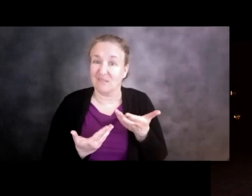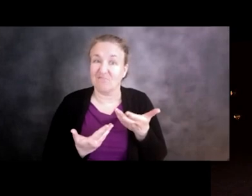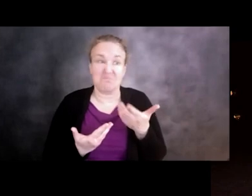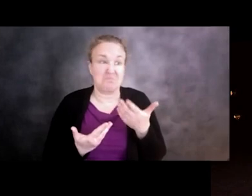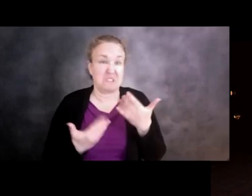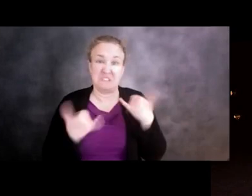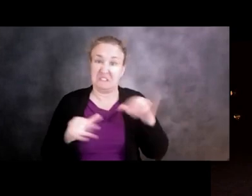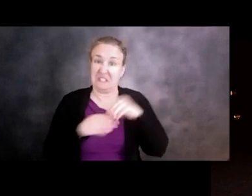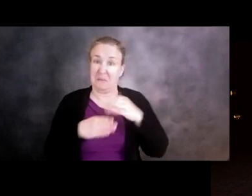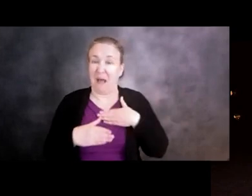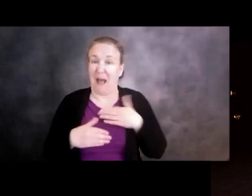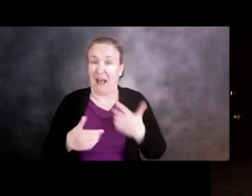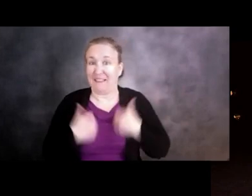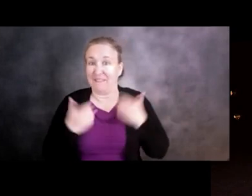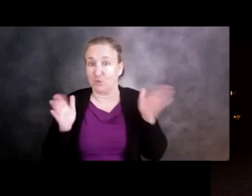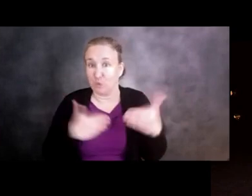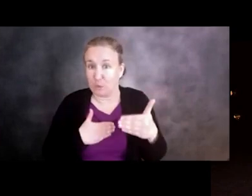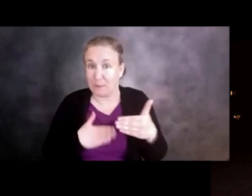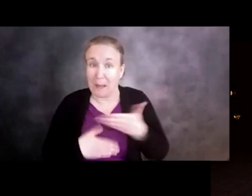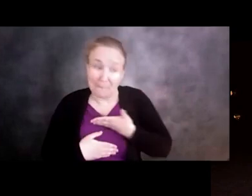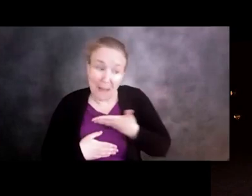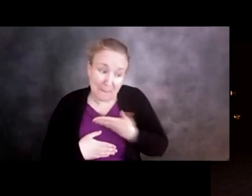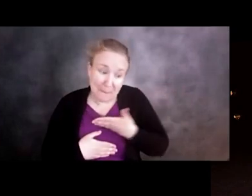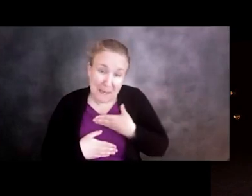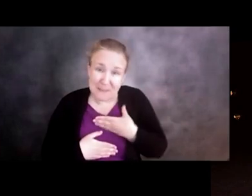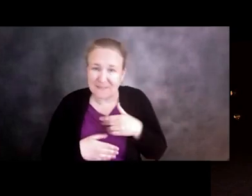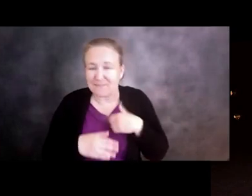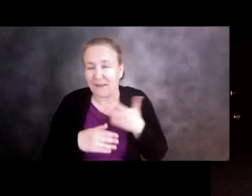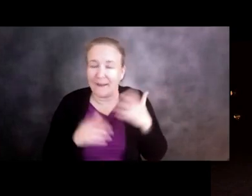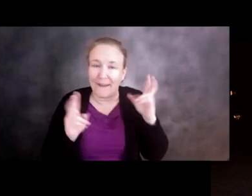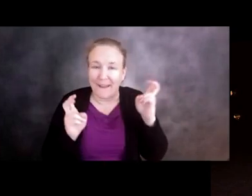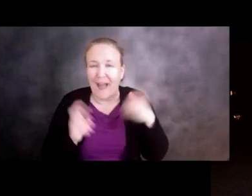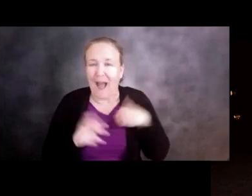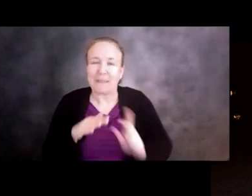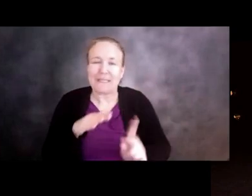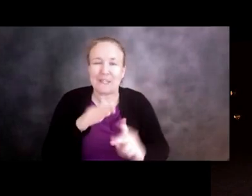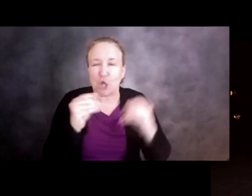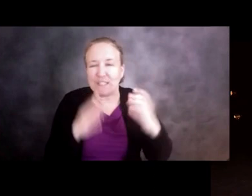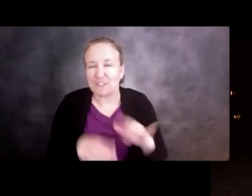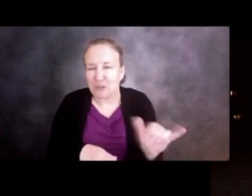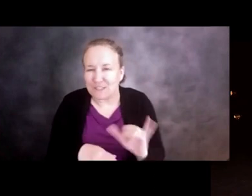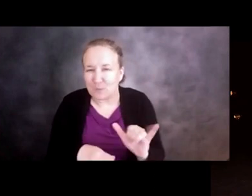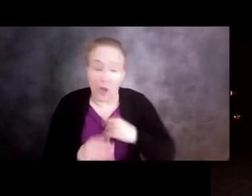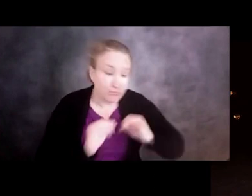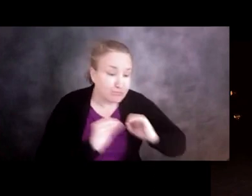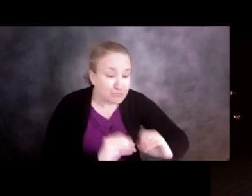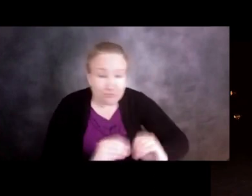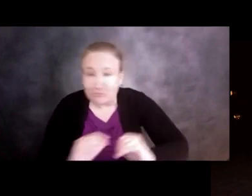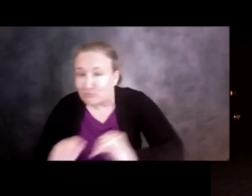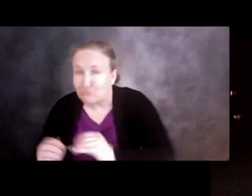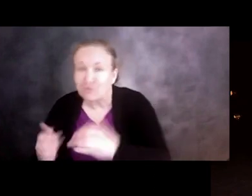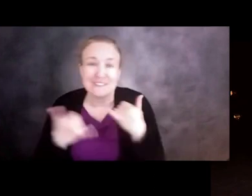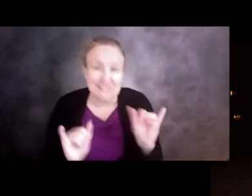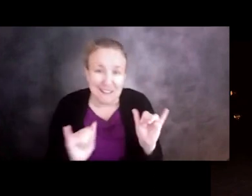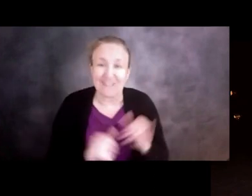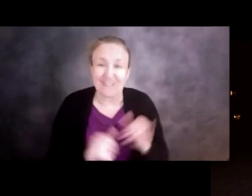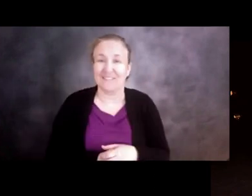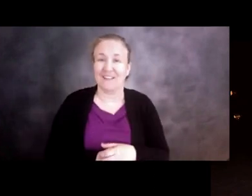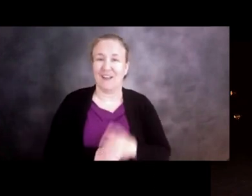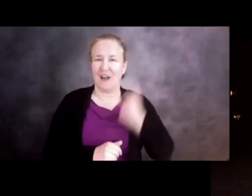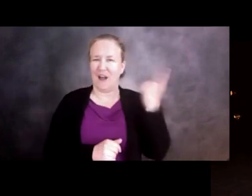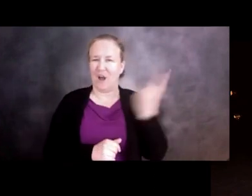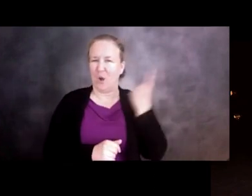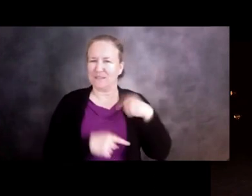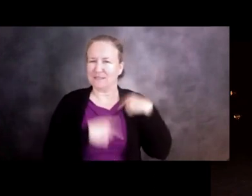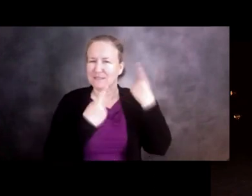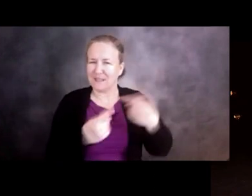teaching my little babies. I'm a kindergarten teacher as well. So I was always trying to figure